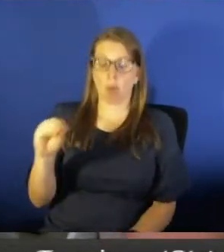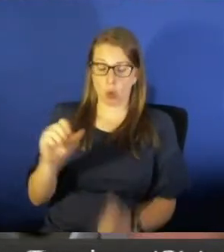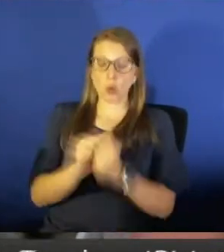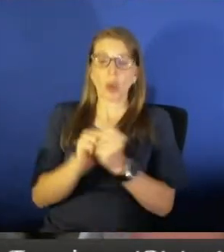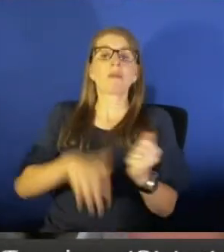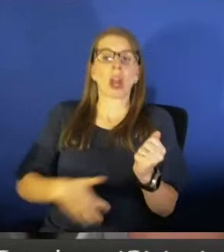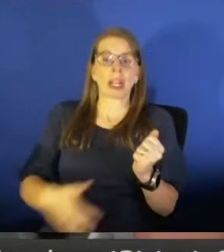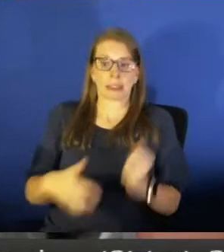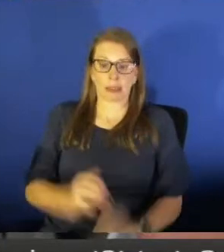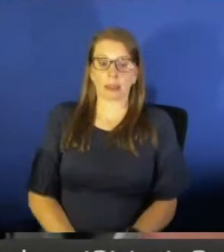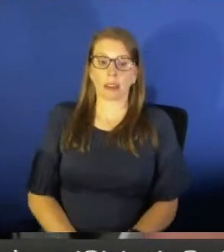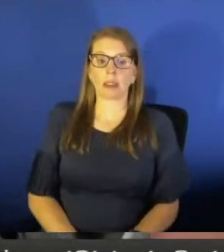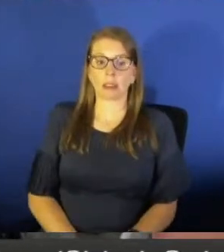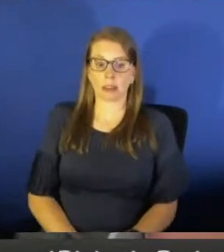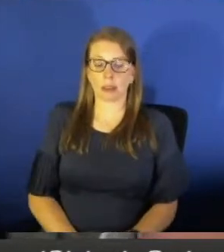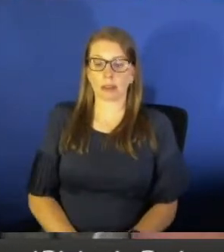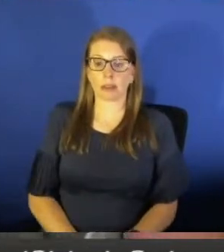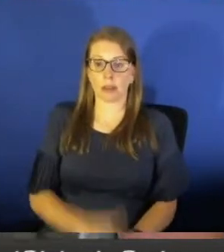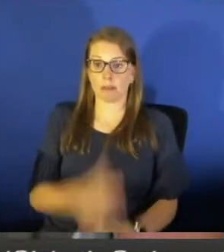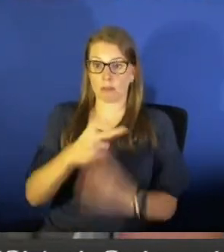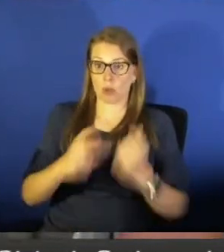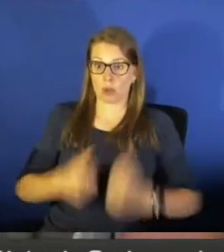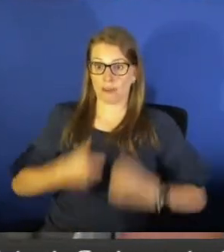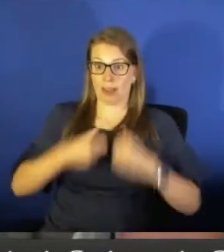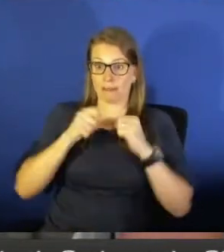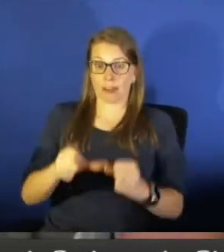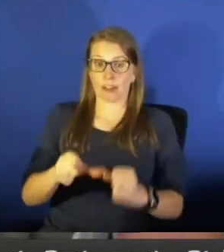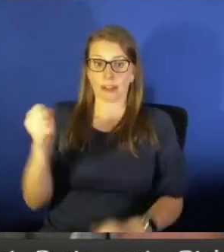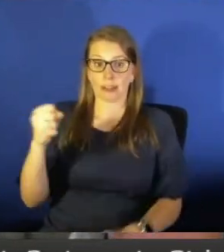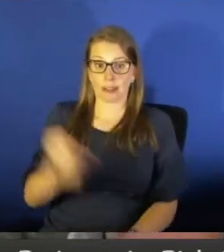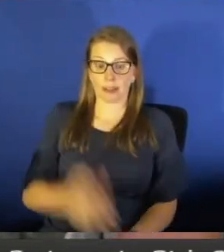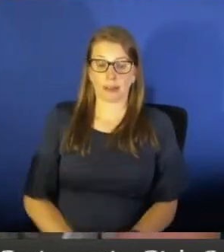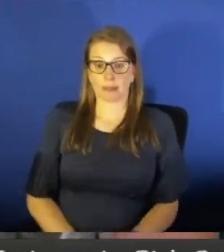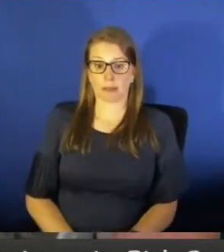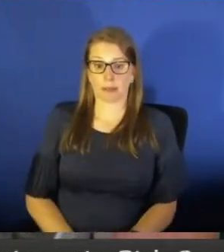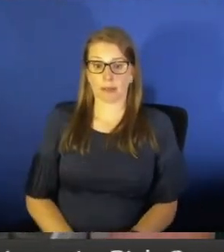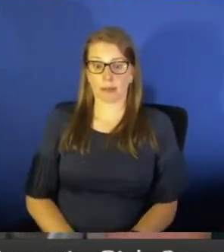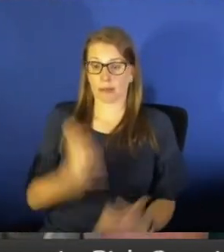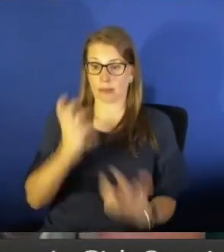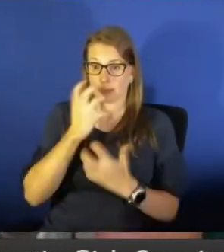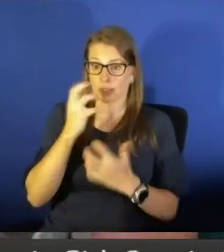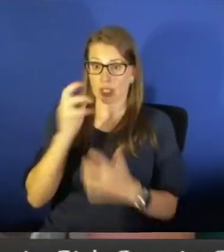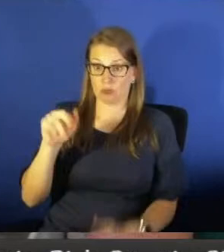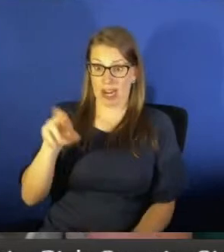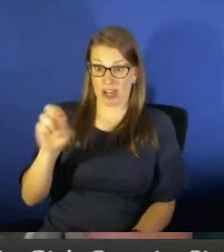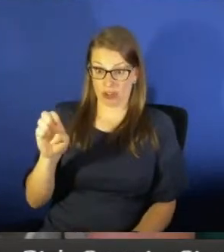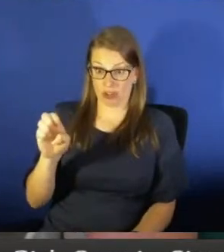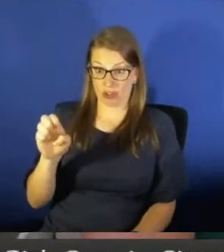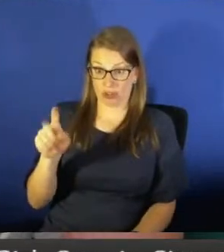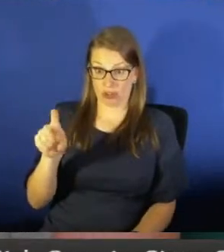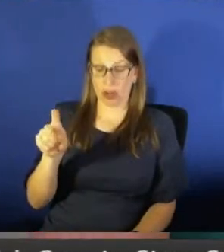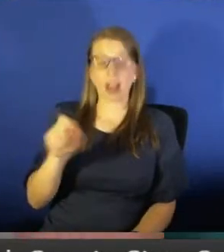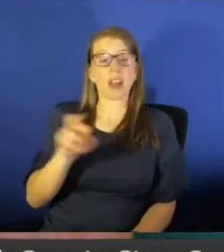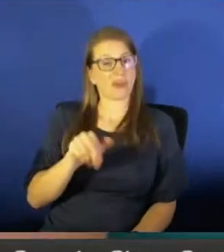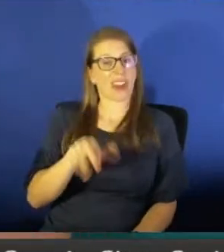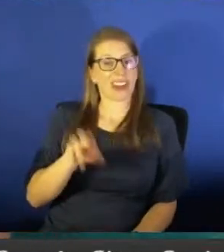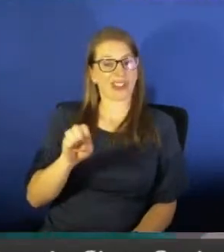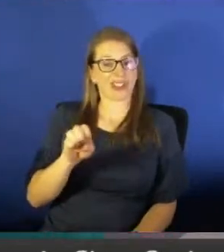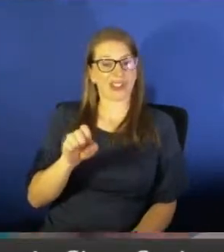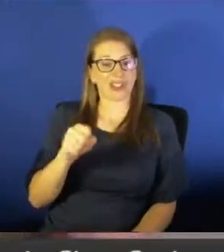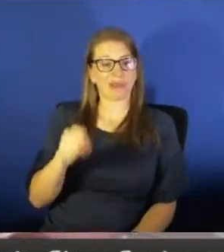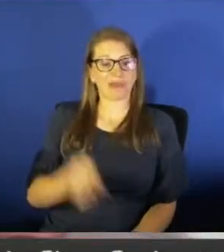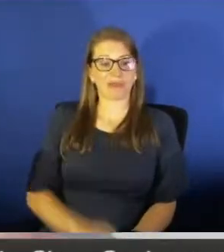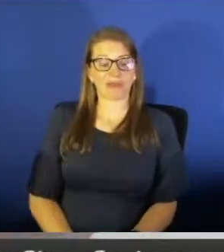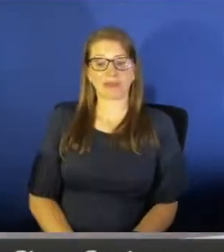That was her case, and they both survived? Yeah. That is remarkable. How rare is that? I think it's pretty rare. You know, definitely through the years that's